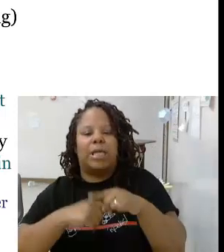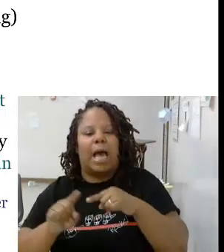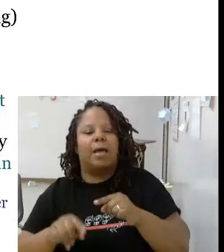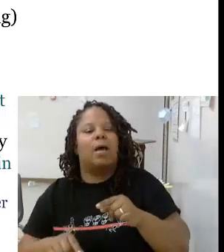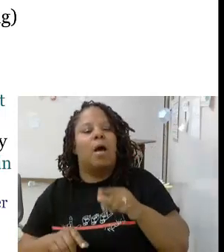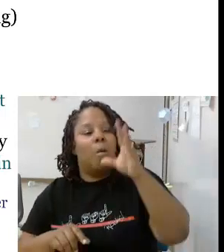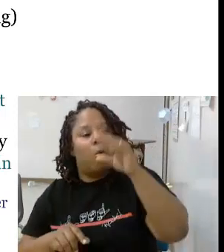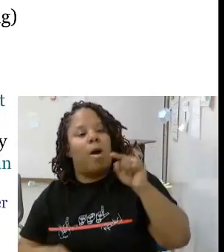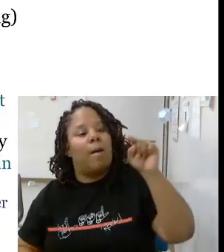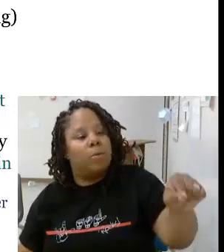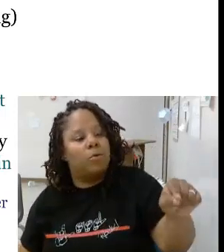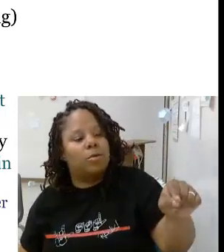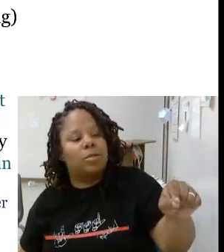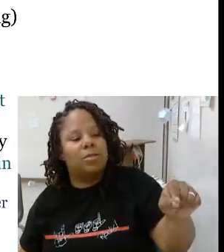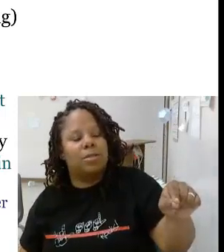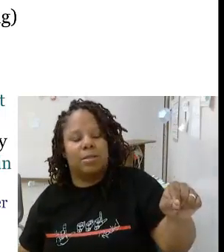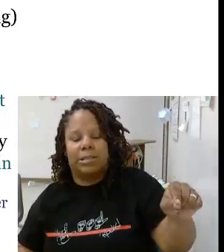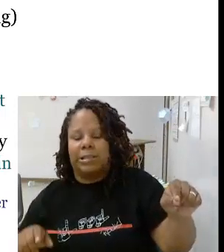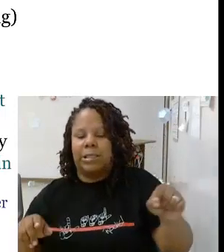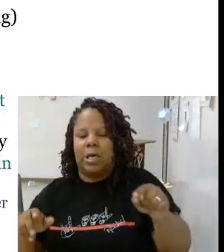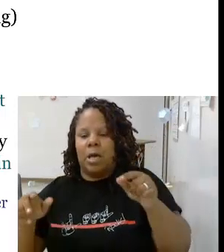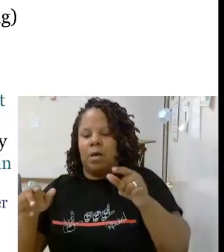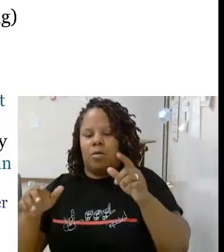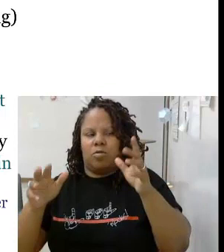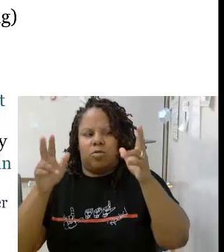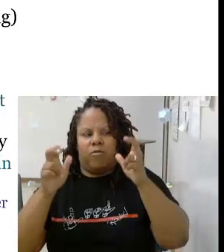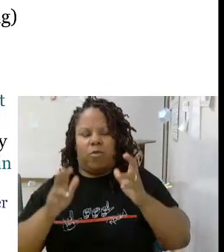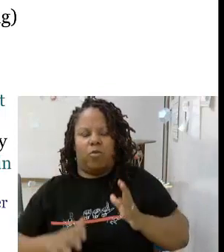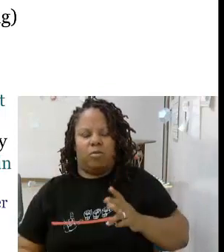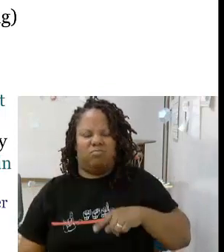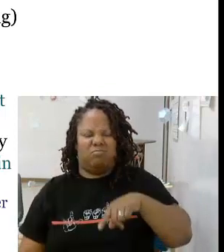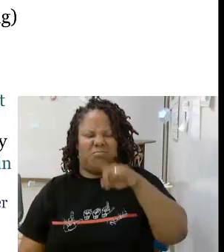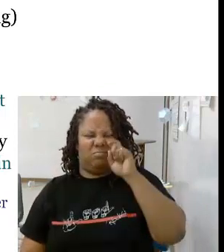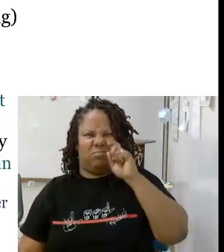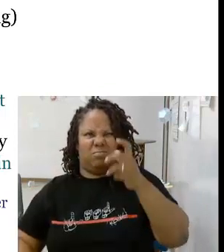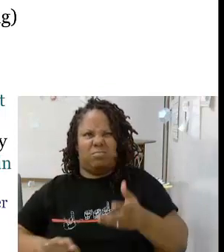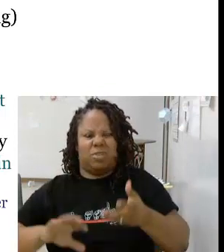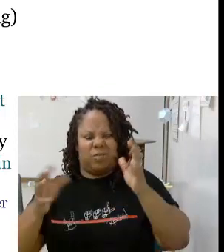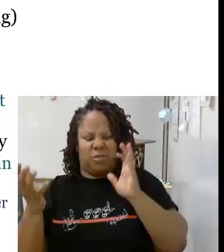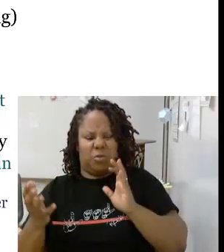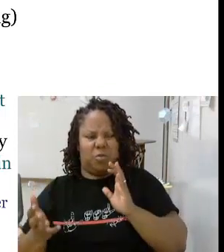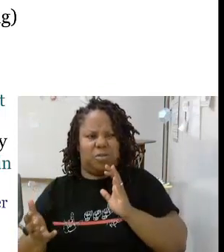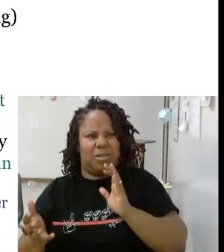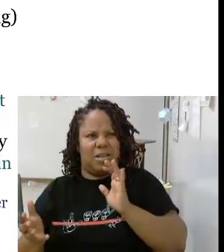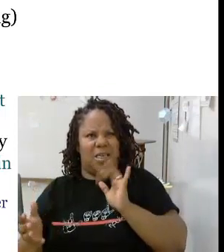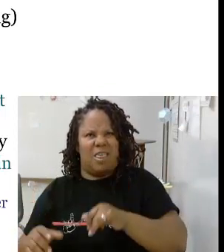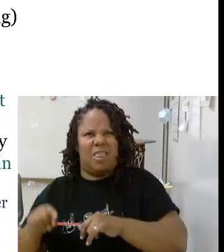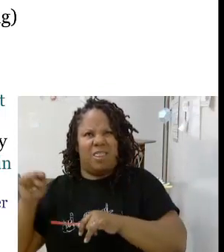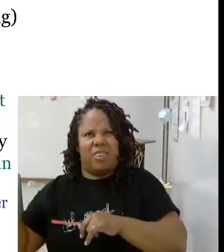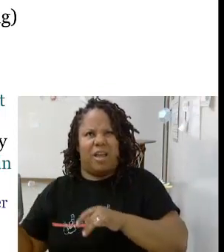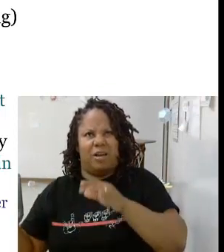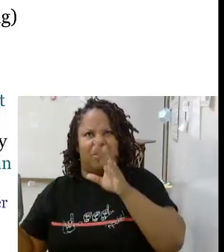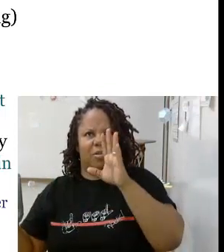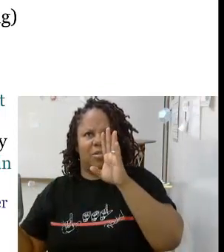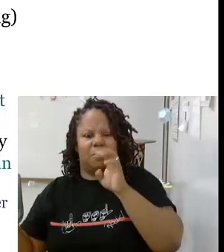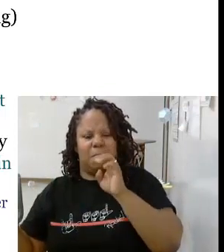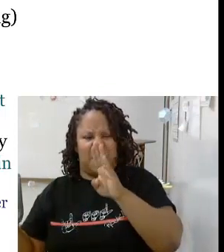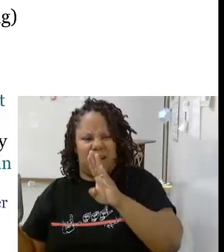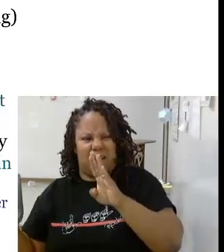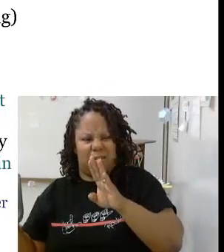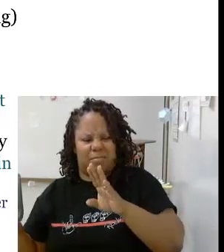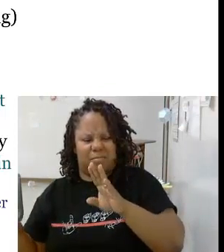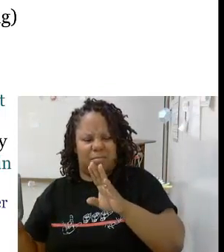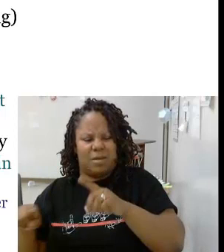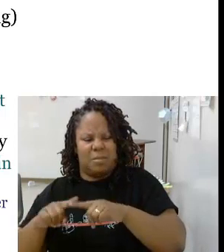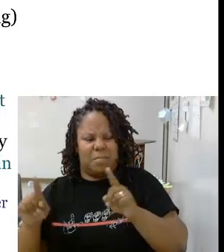over to your left, but then refer to him at your right, people would believe that you're signing about somebody other than Bob, even